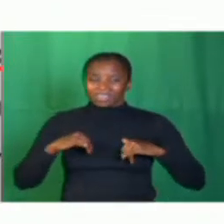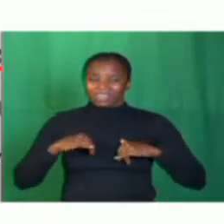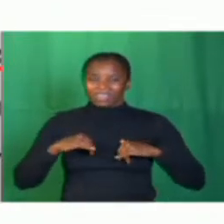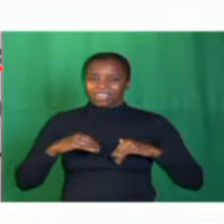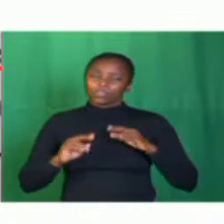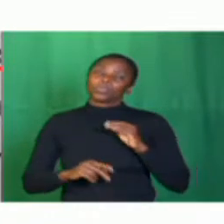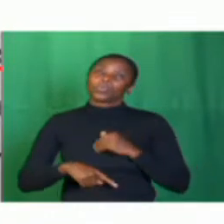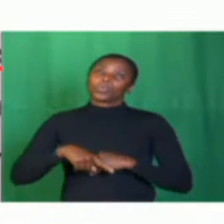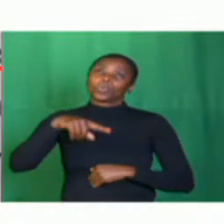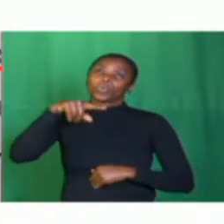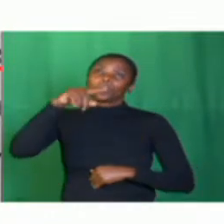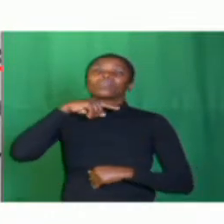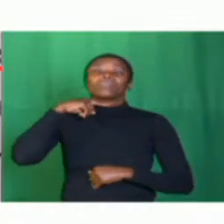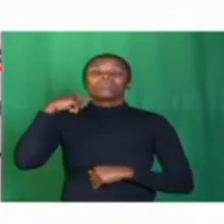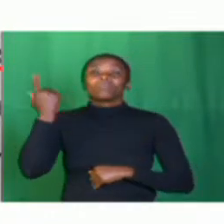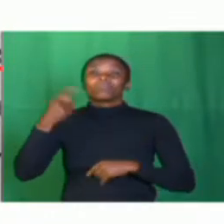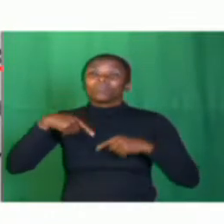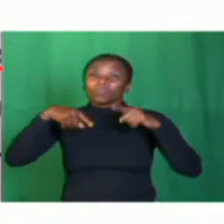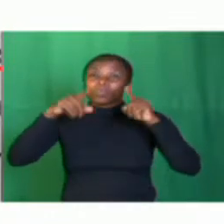kingdom of God.